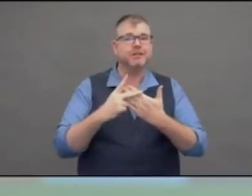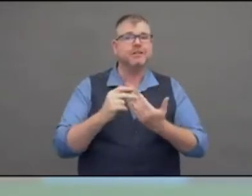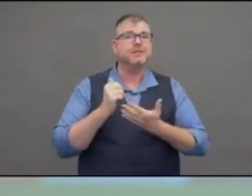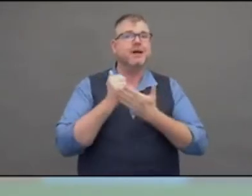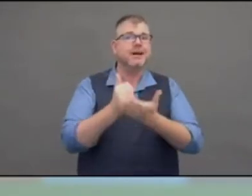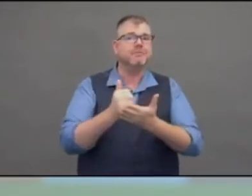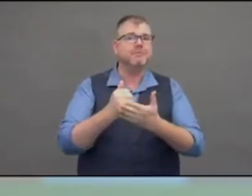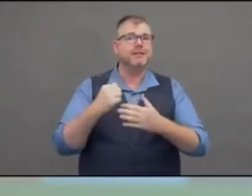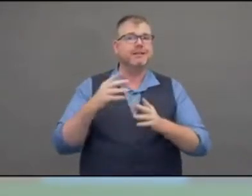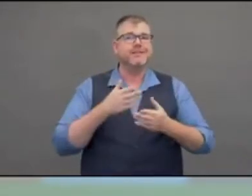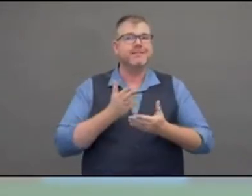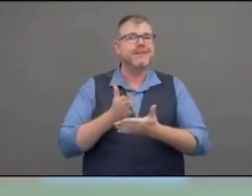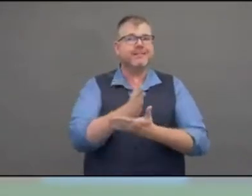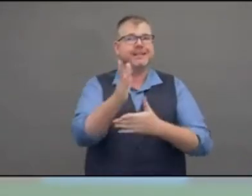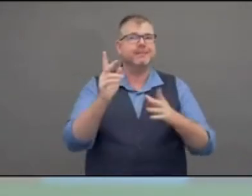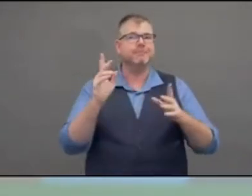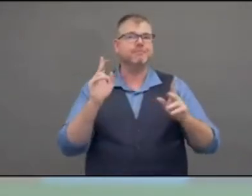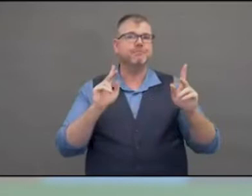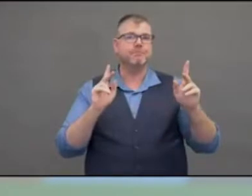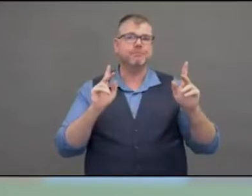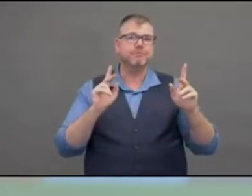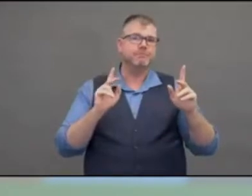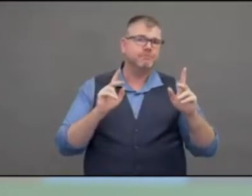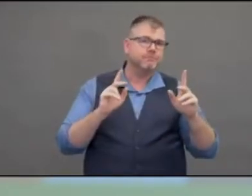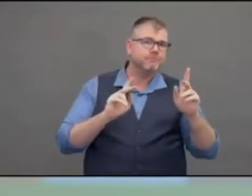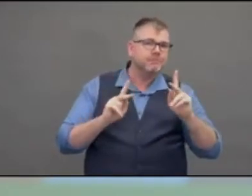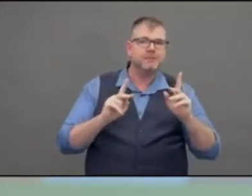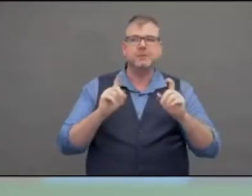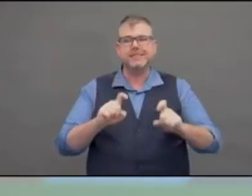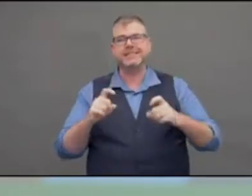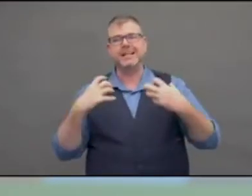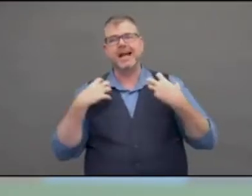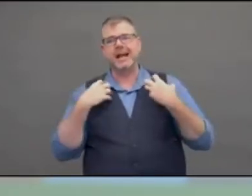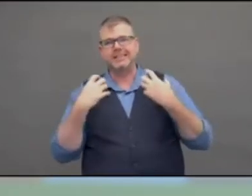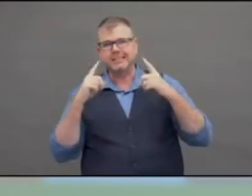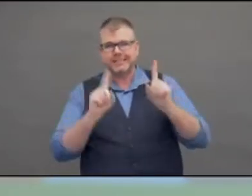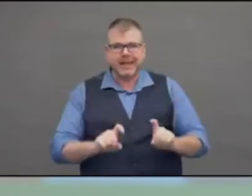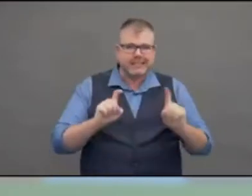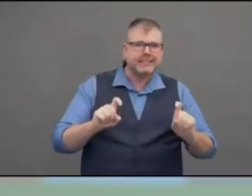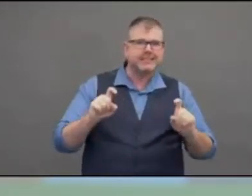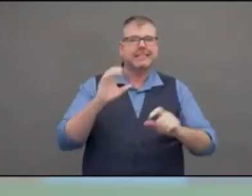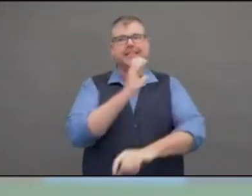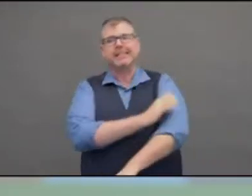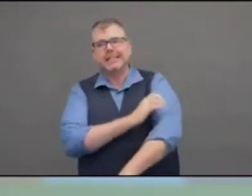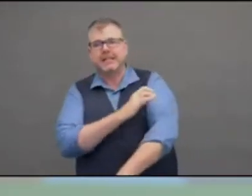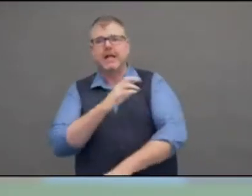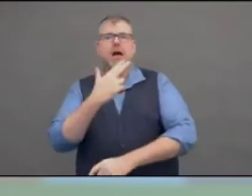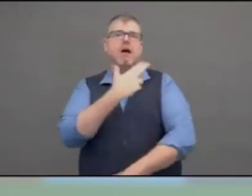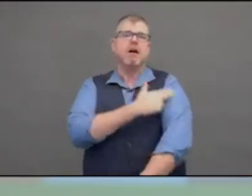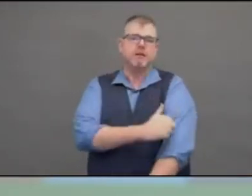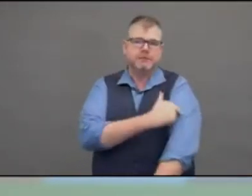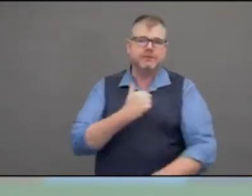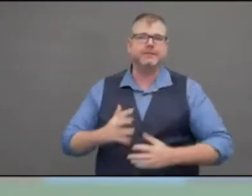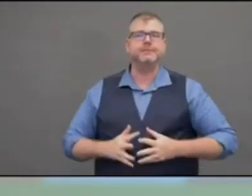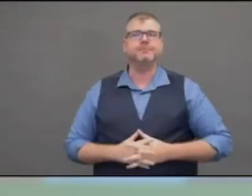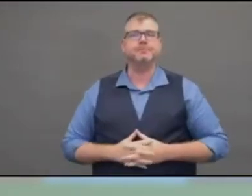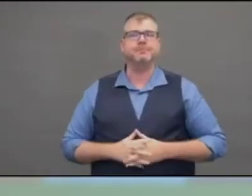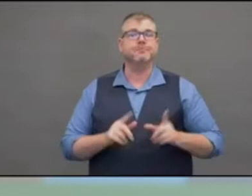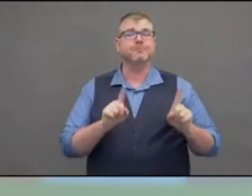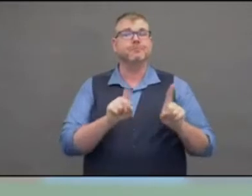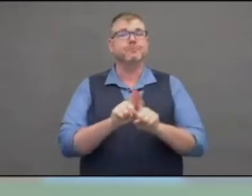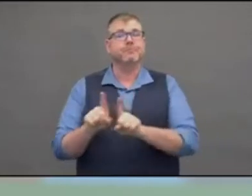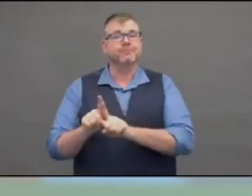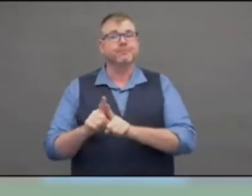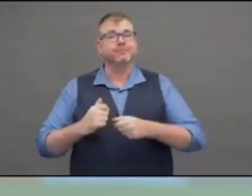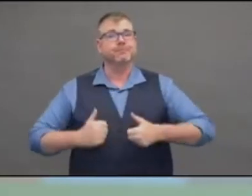need of examinations, clinics, and hospital information. And we also do survivorship support. So